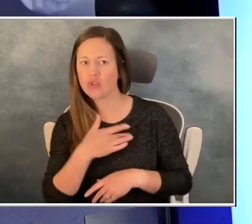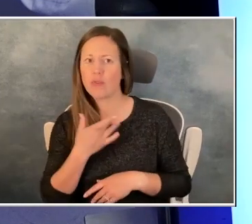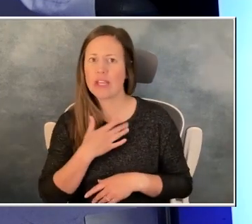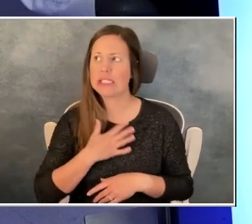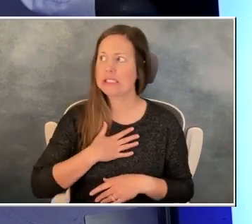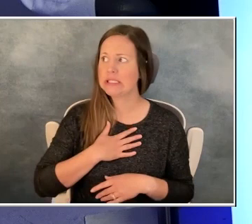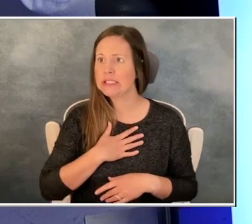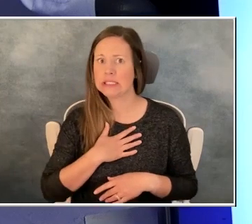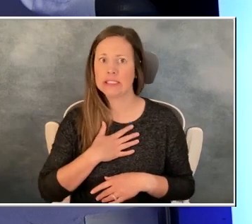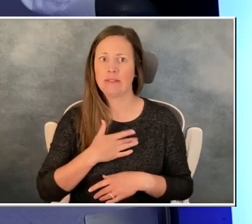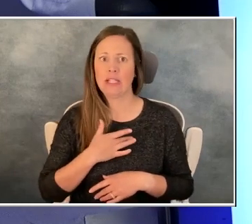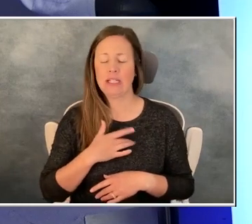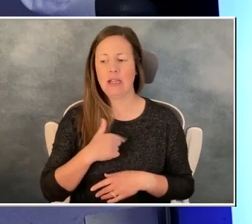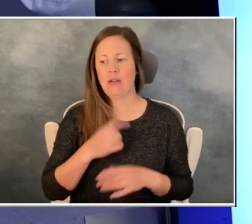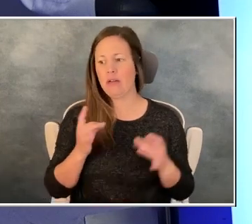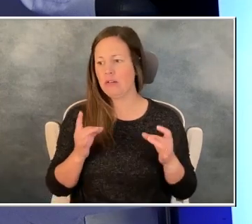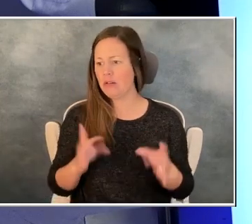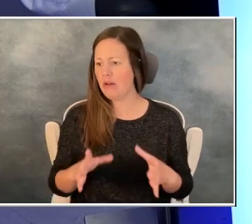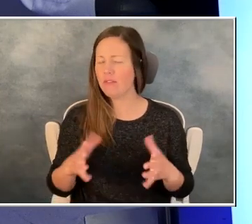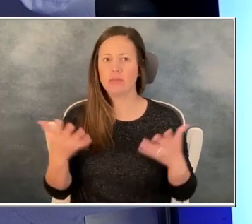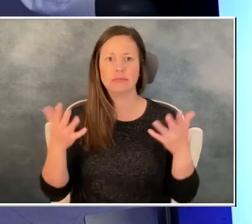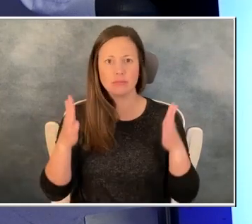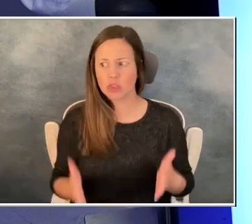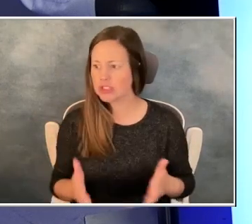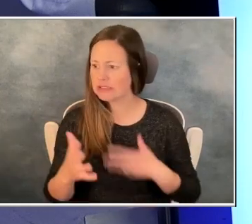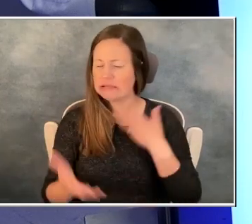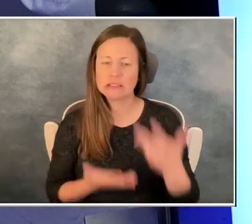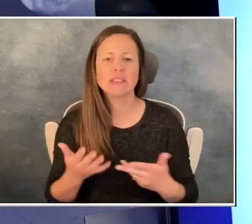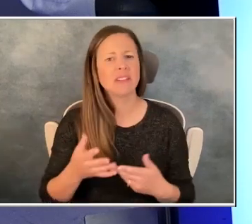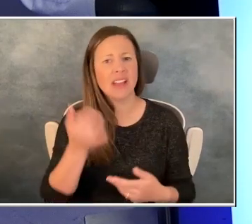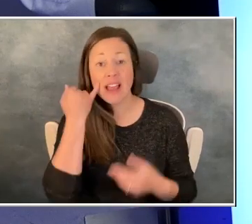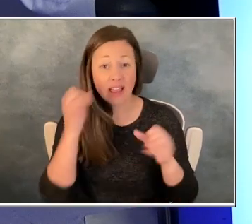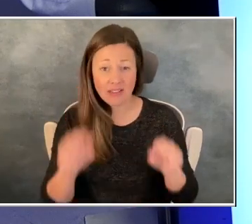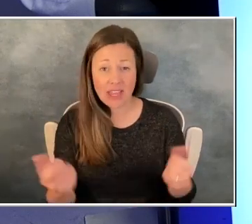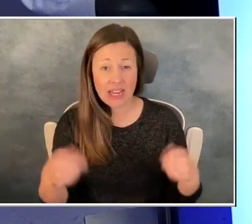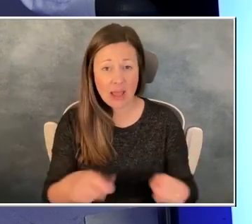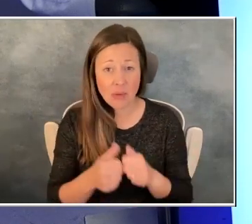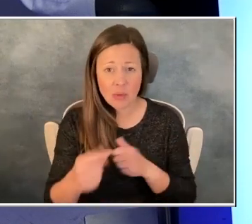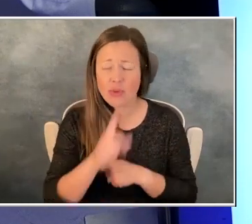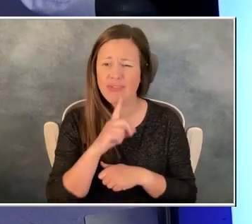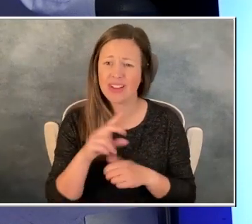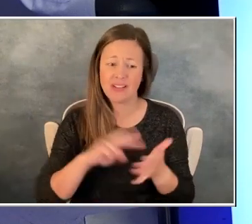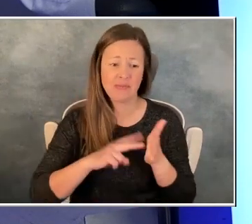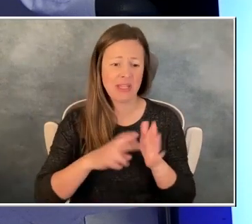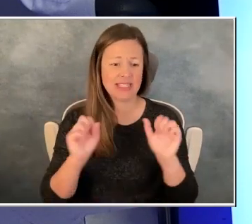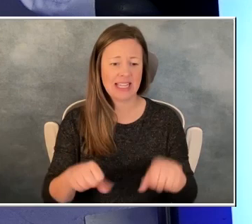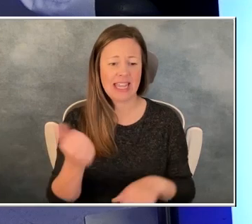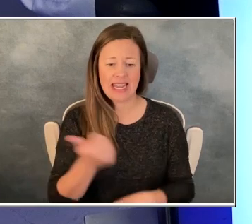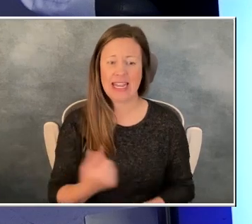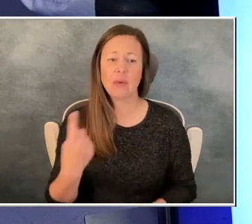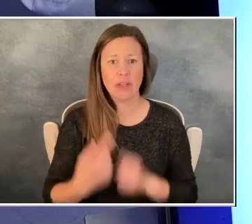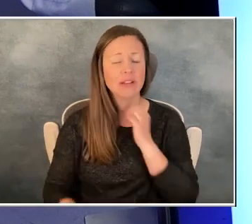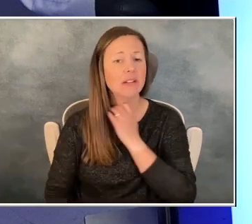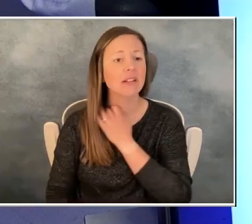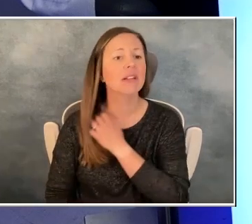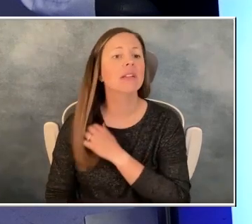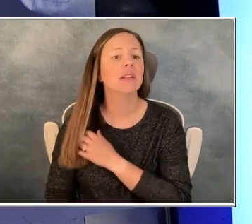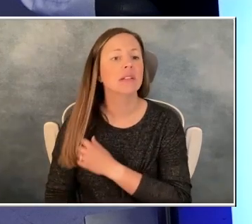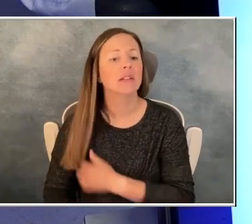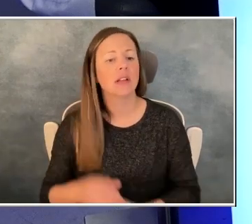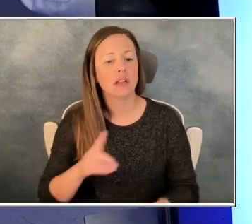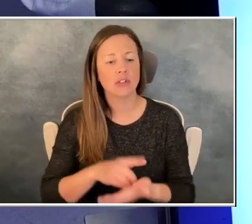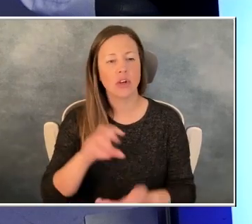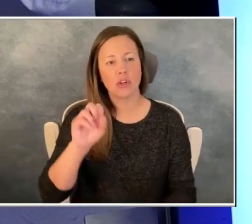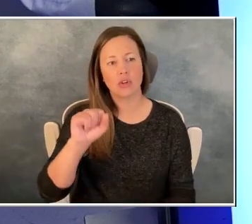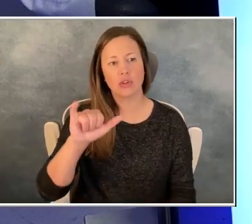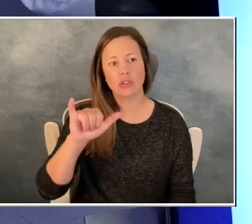a horrible person because it happened to them, and they're not. If it can happen to you, it can happen to anyone. Dr. Silver, what about you? What would you have to say to